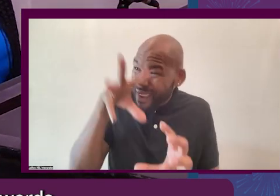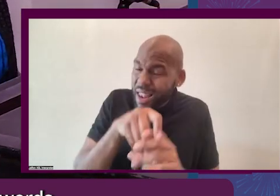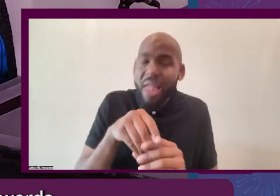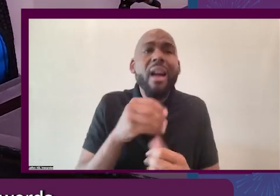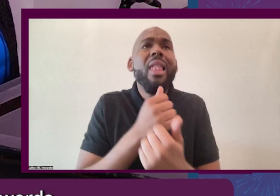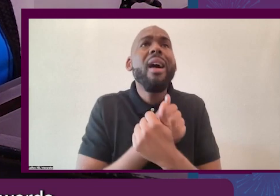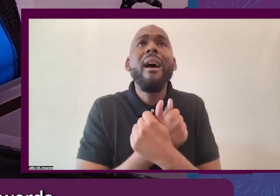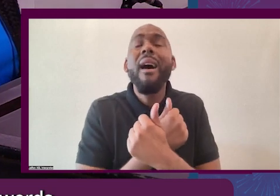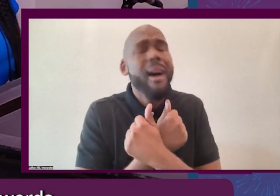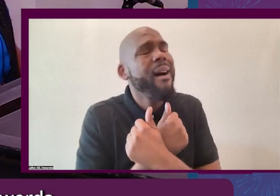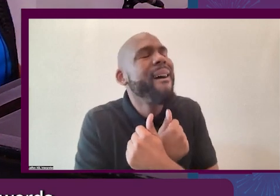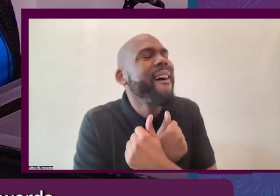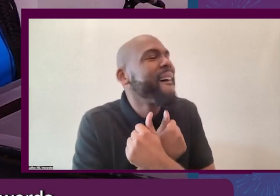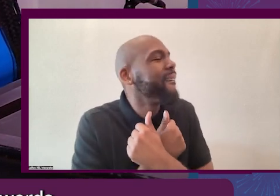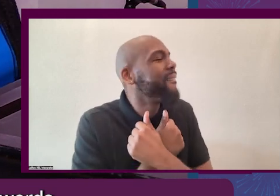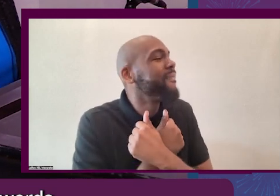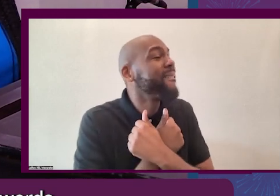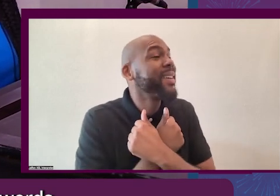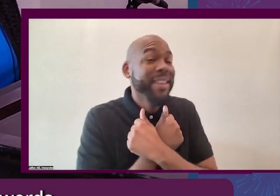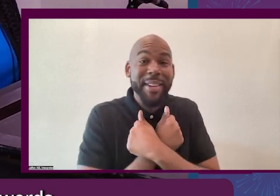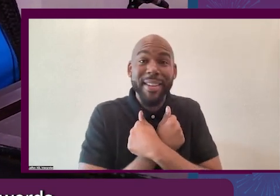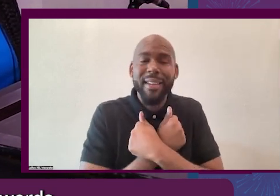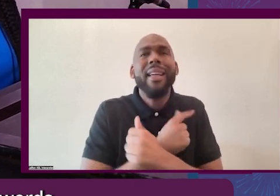Cause if you were in love,